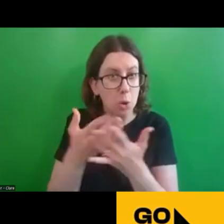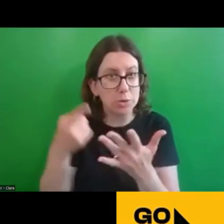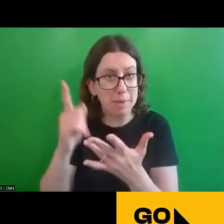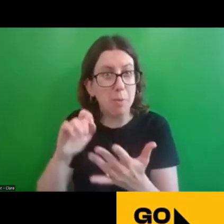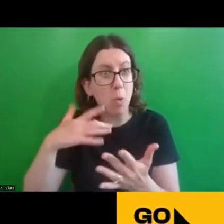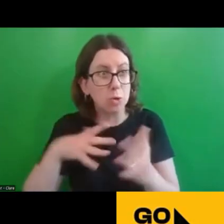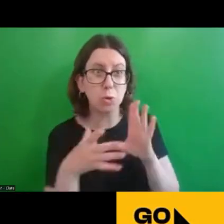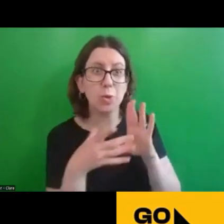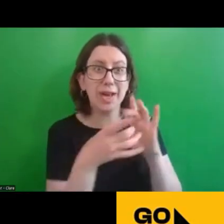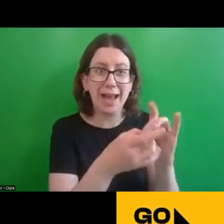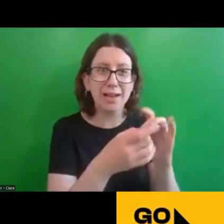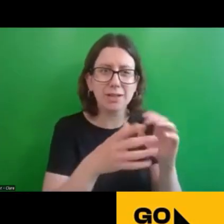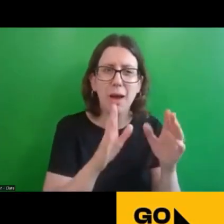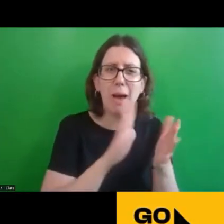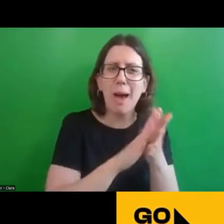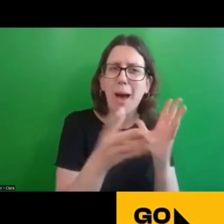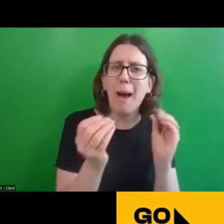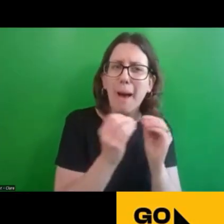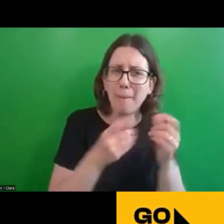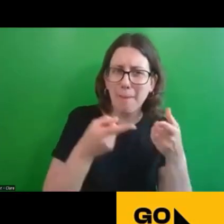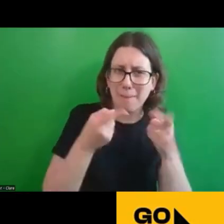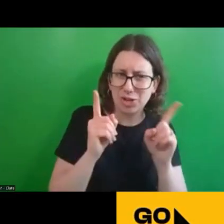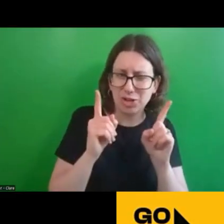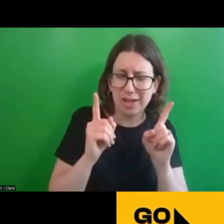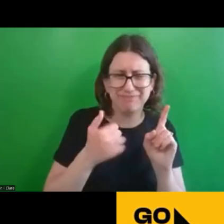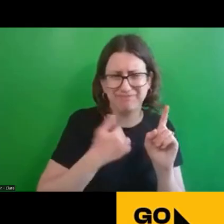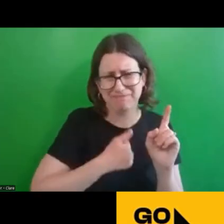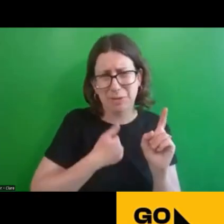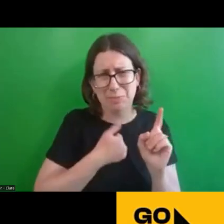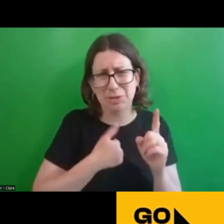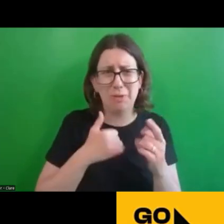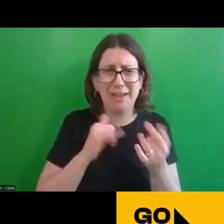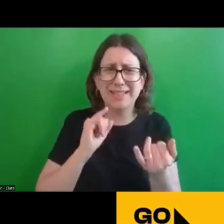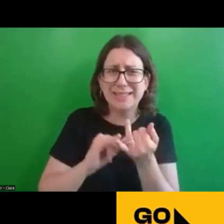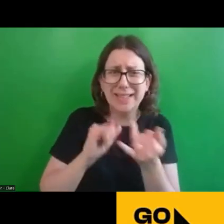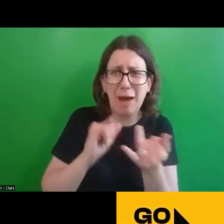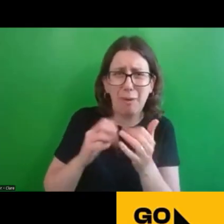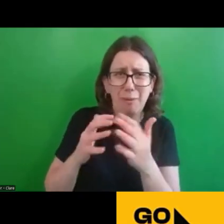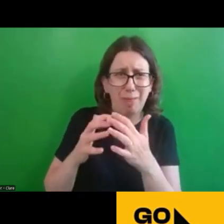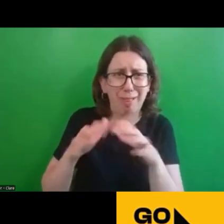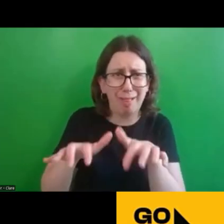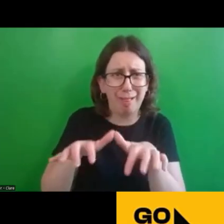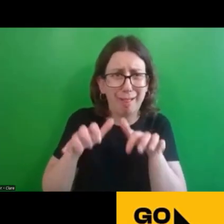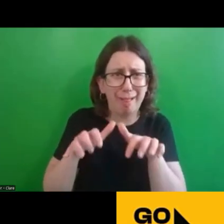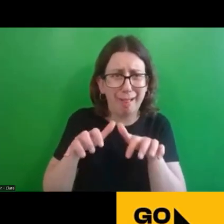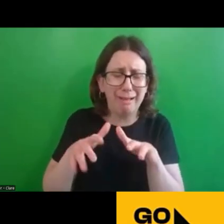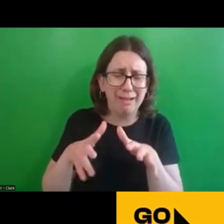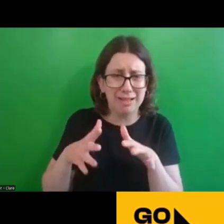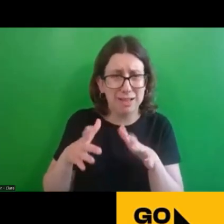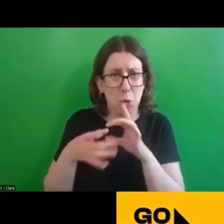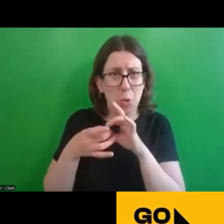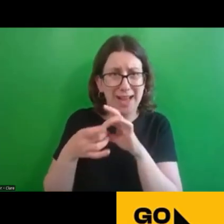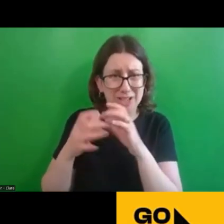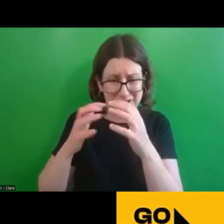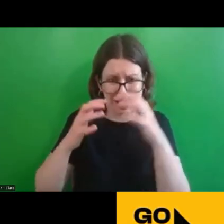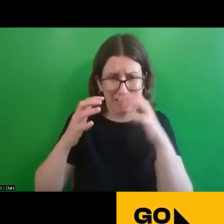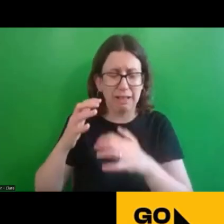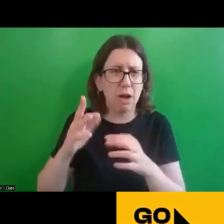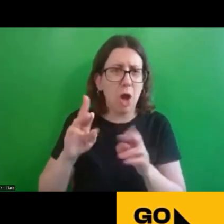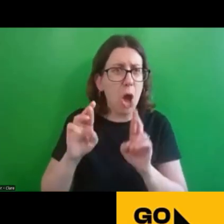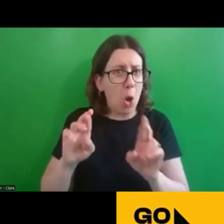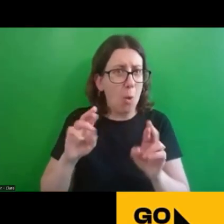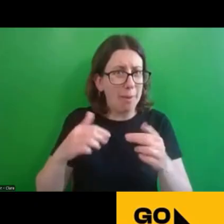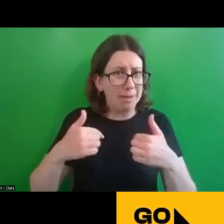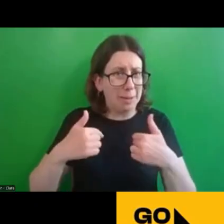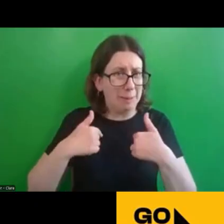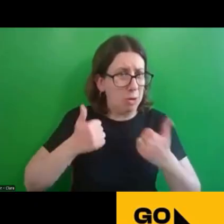thank you for that. And I'm just sorry that we couldn't hear from you directly, Sarah, just the connection. And I hope it's not my end, but